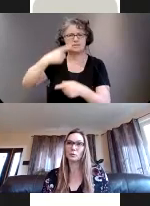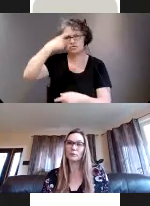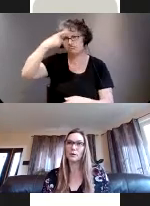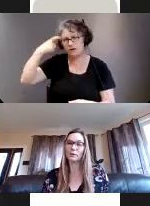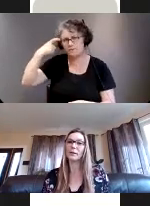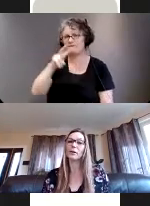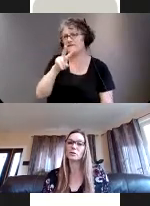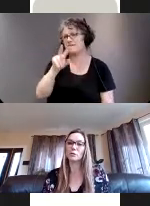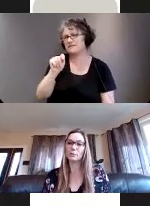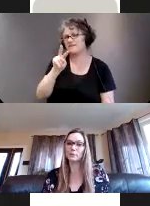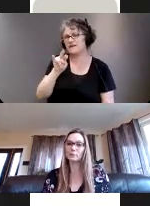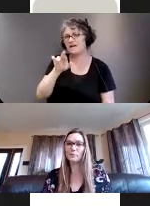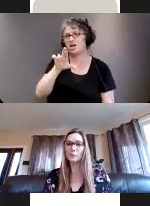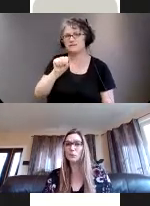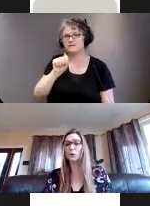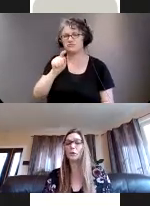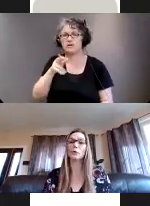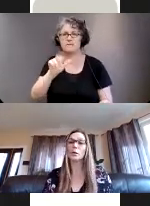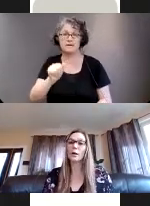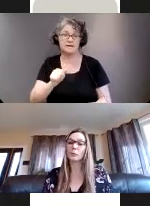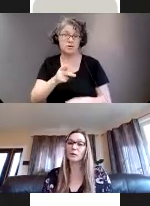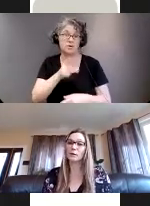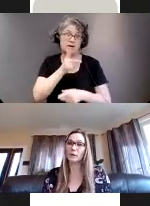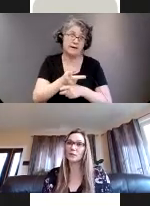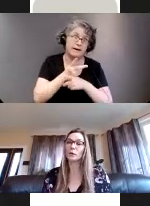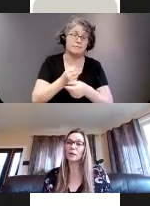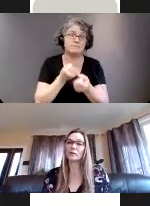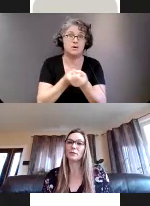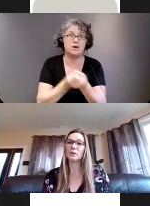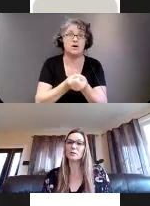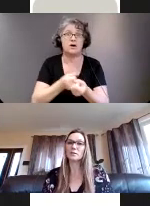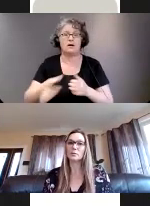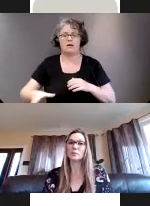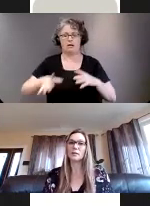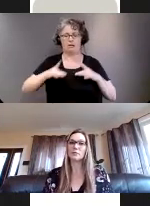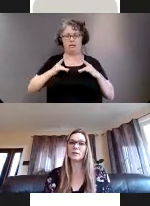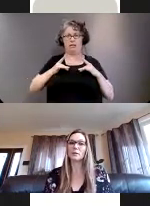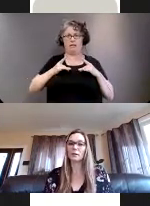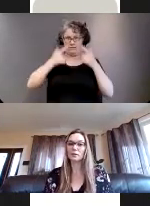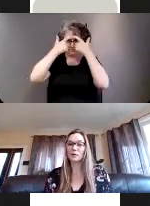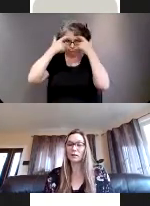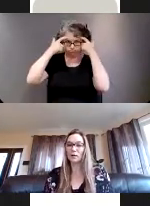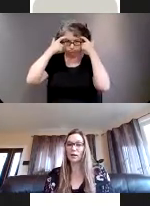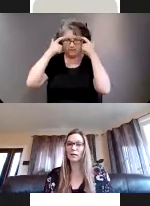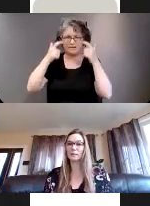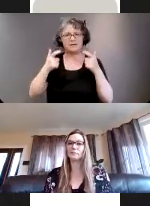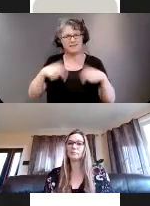vicarious trauma, because we know that everyone that's working in the field sometimes can feel a little